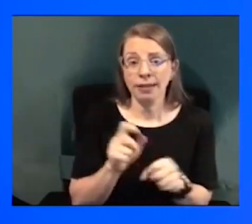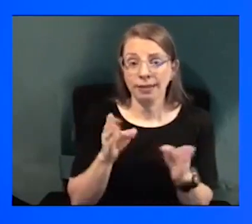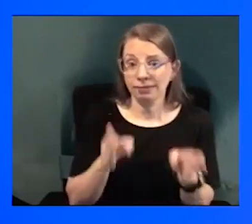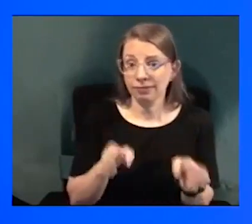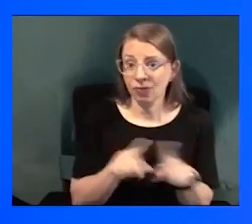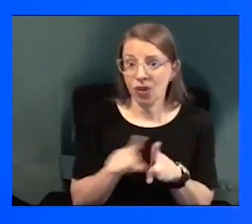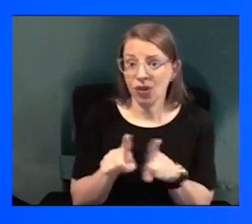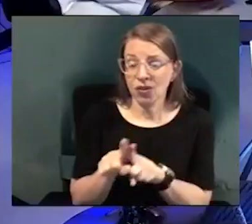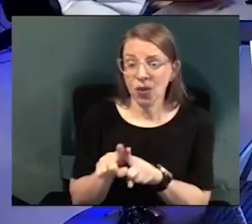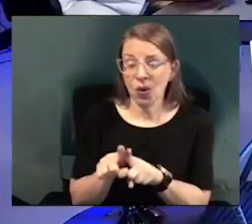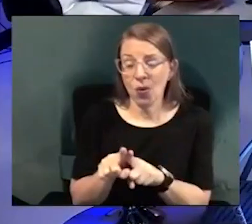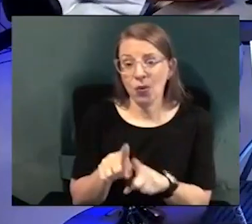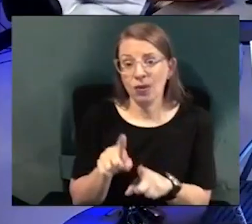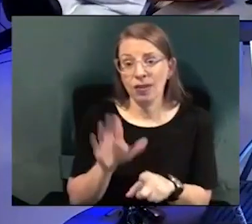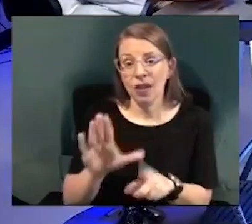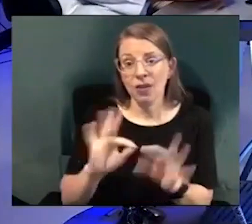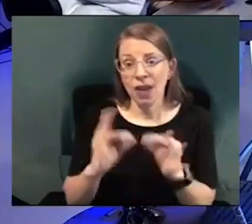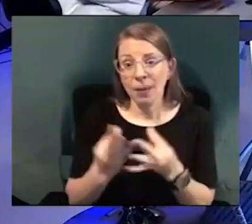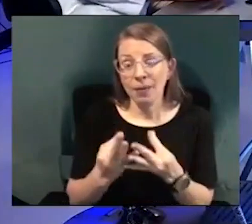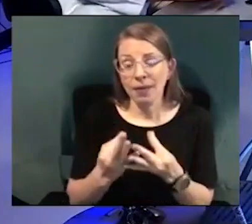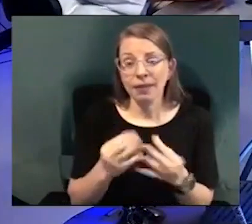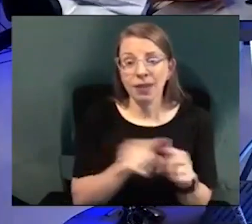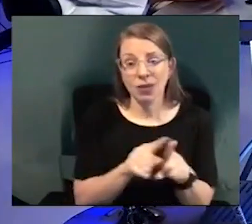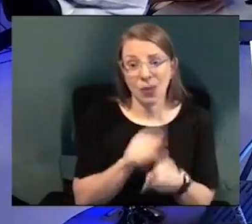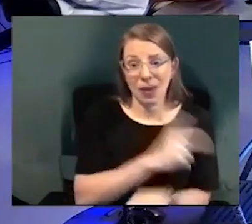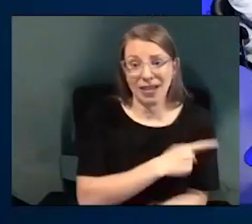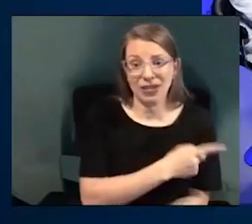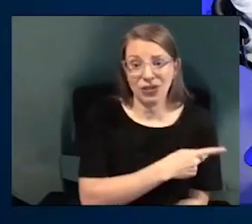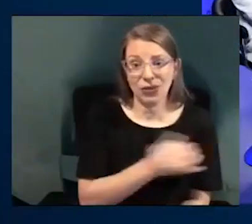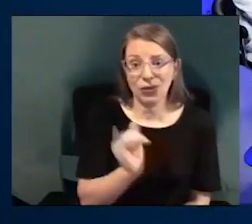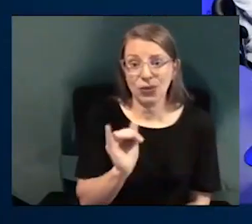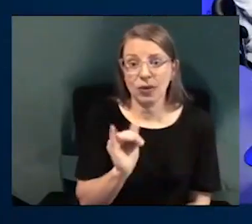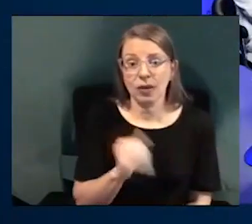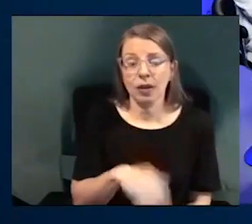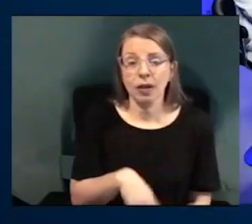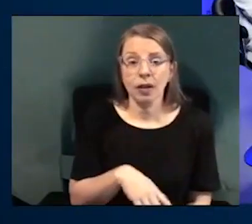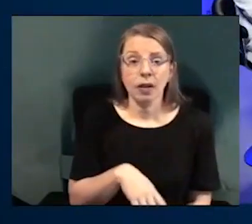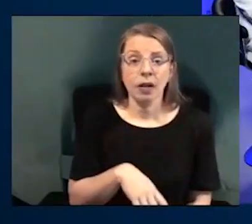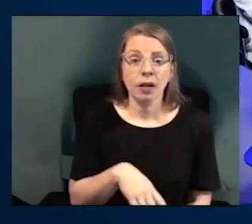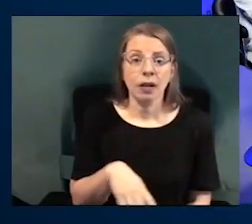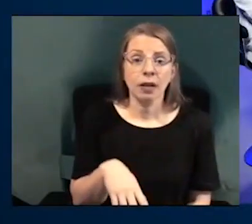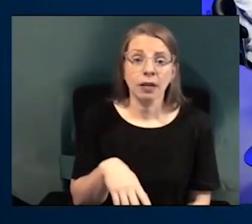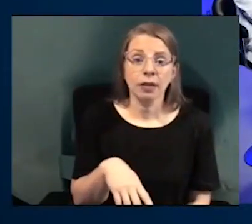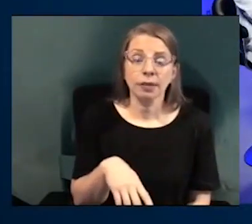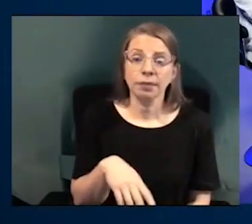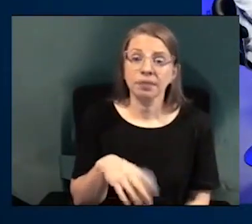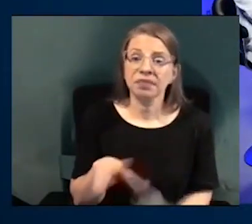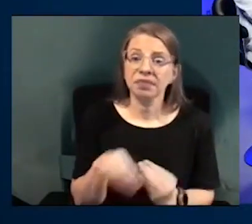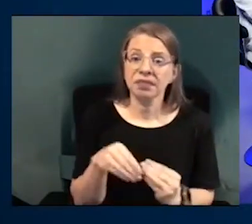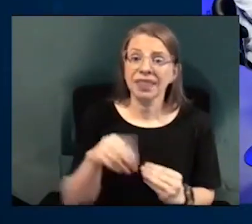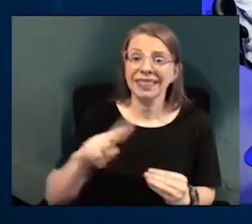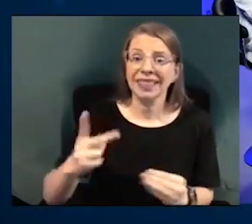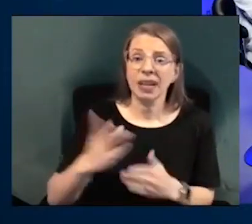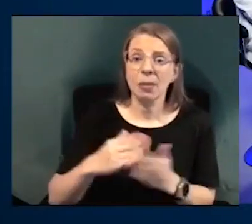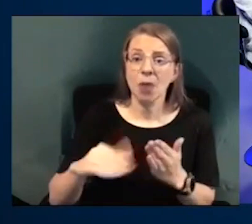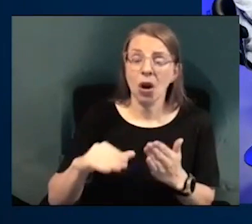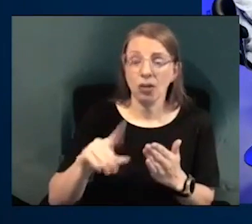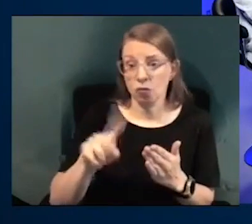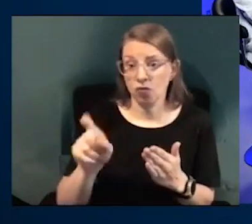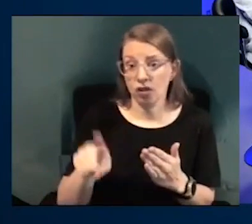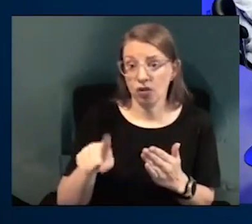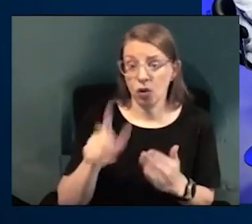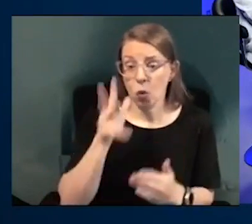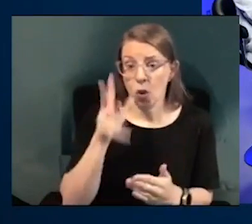well. So. And the second part of his question may be moot or already answered, but the second part is, will we